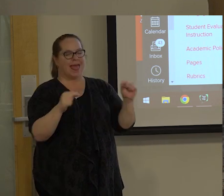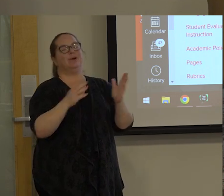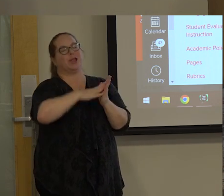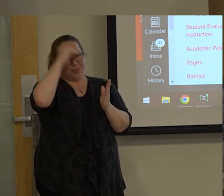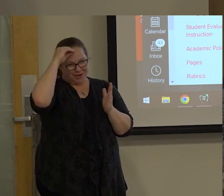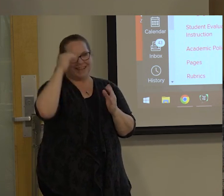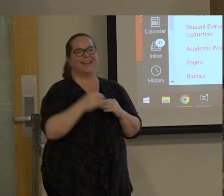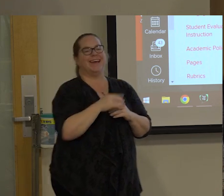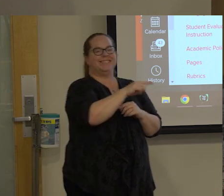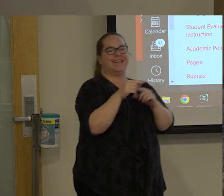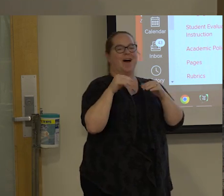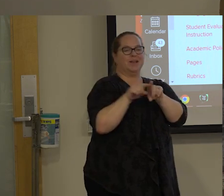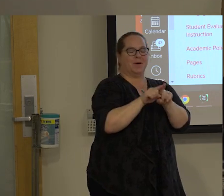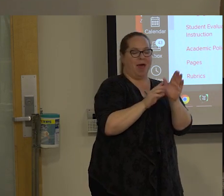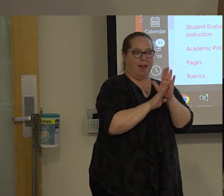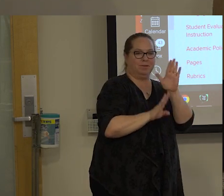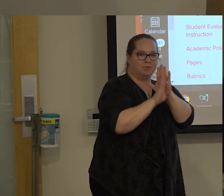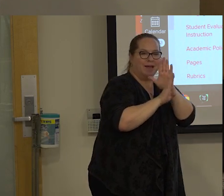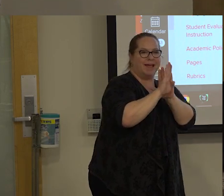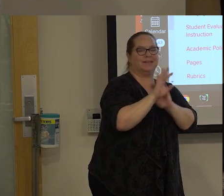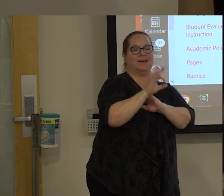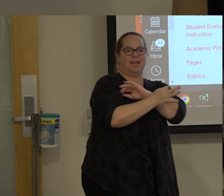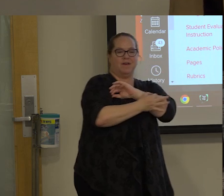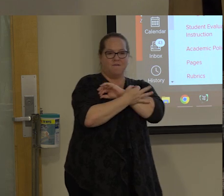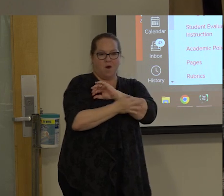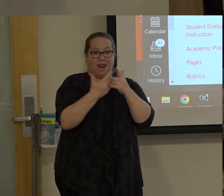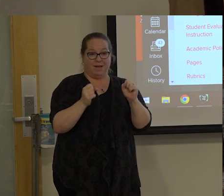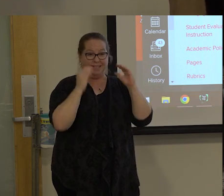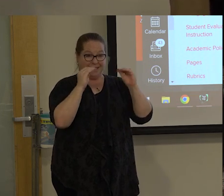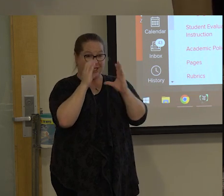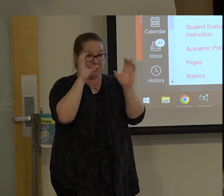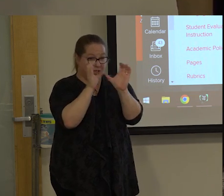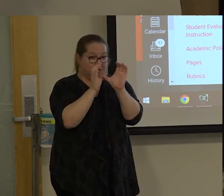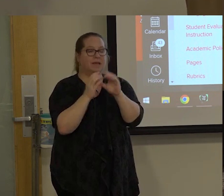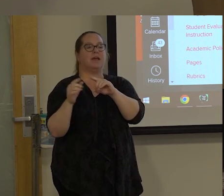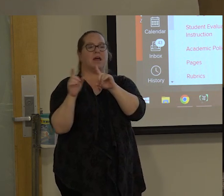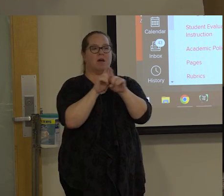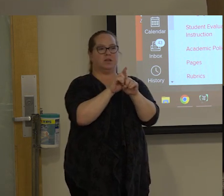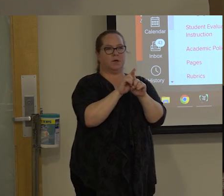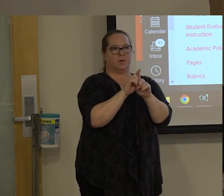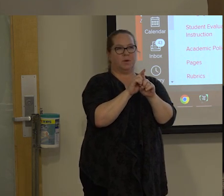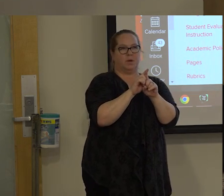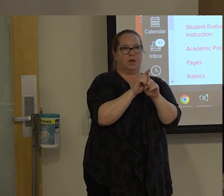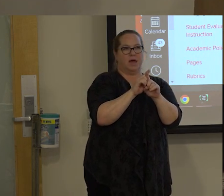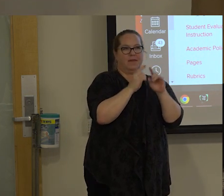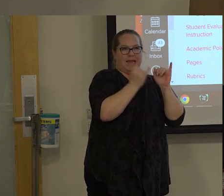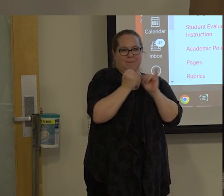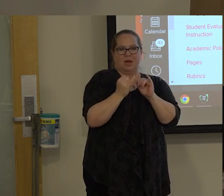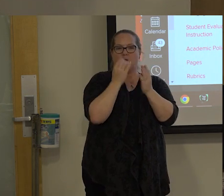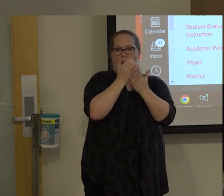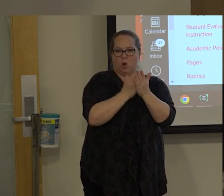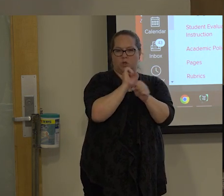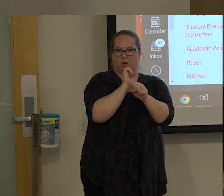Language Teaching Certificate, the Kickstart Week endorsement, and the Quality Matters Independent Course for Applying the